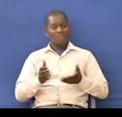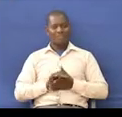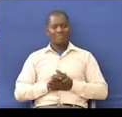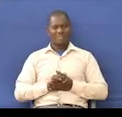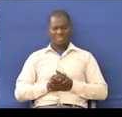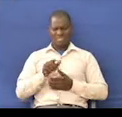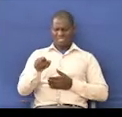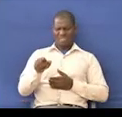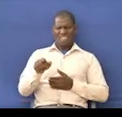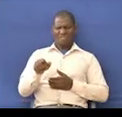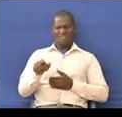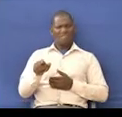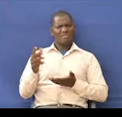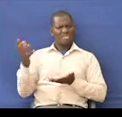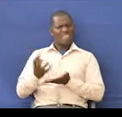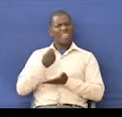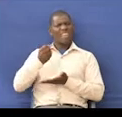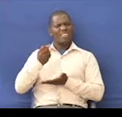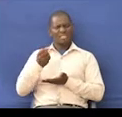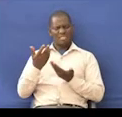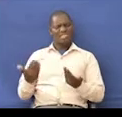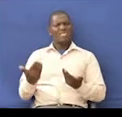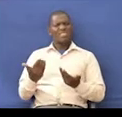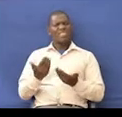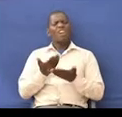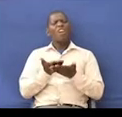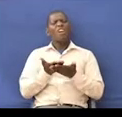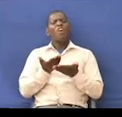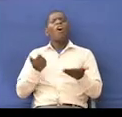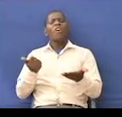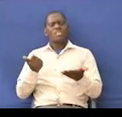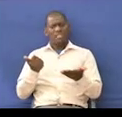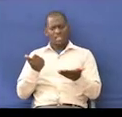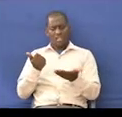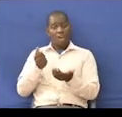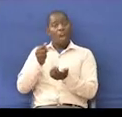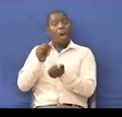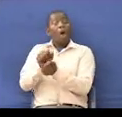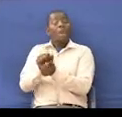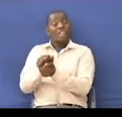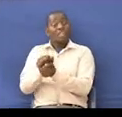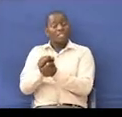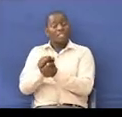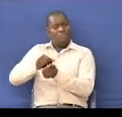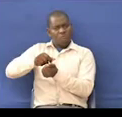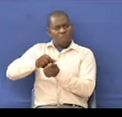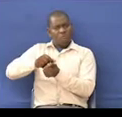can you guess what causes the objects to